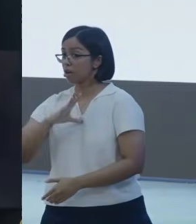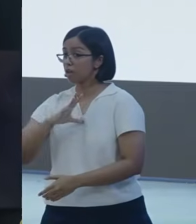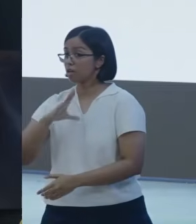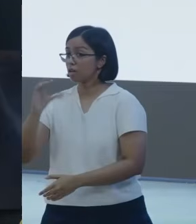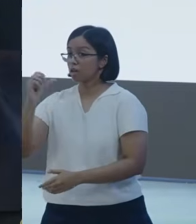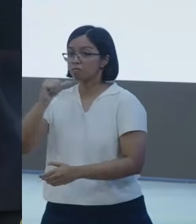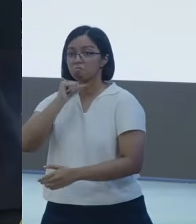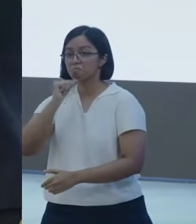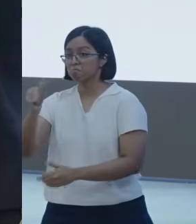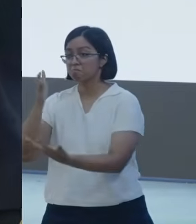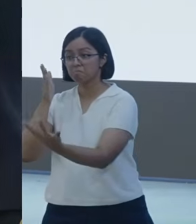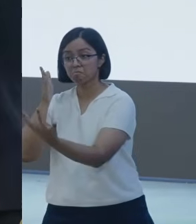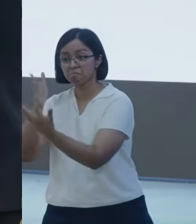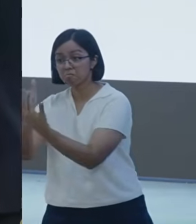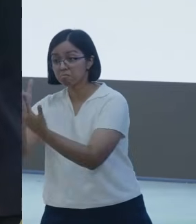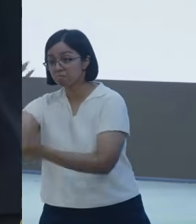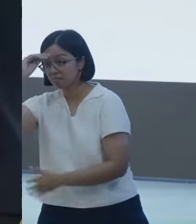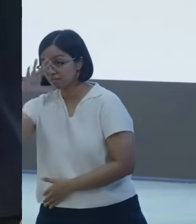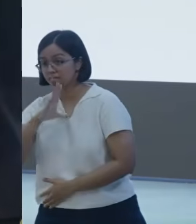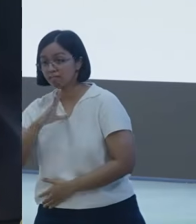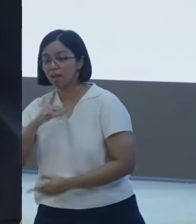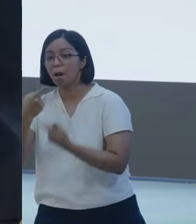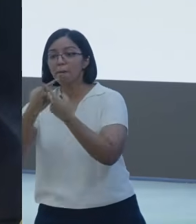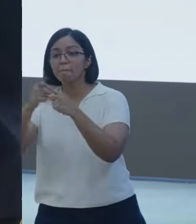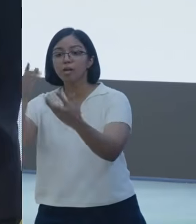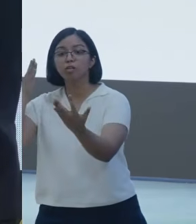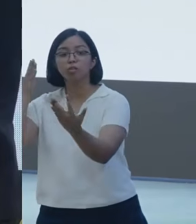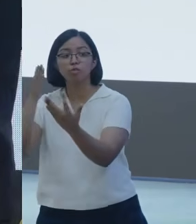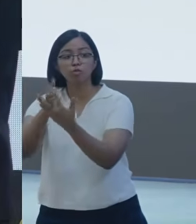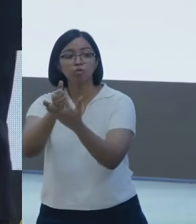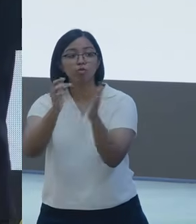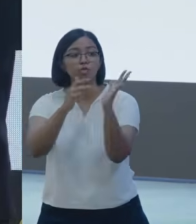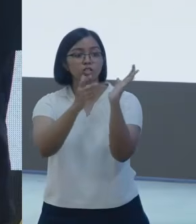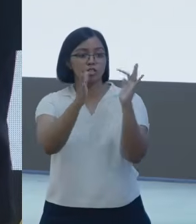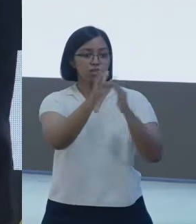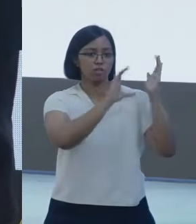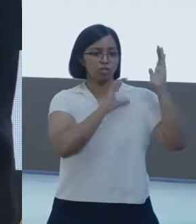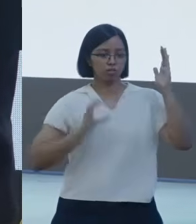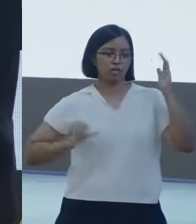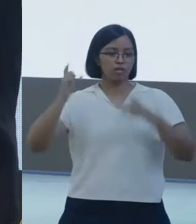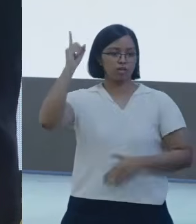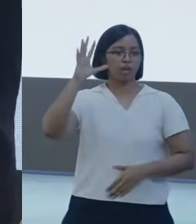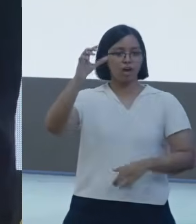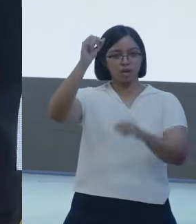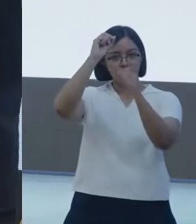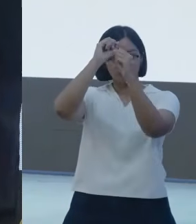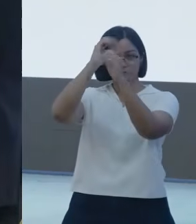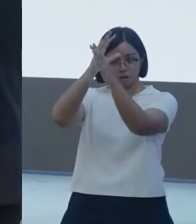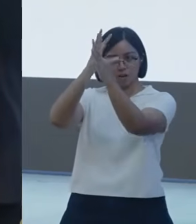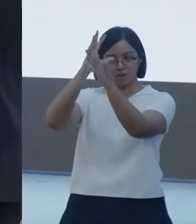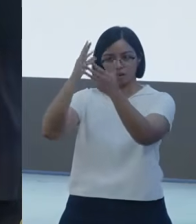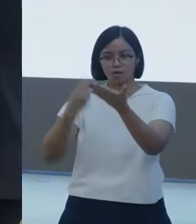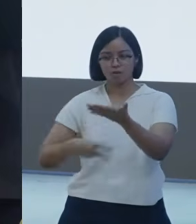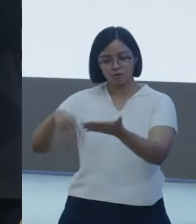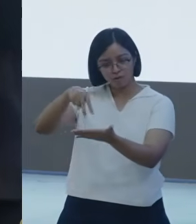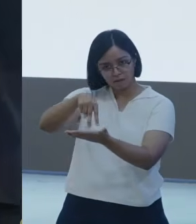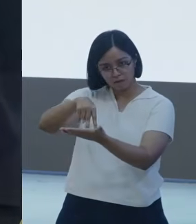man, but through Jesus Christ and God the Father who raised Him from the dead.